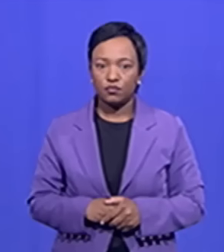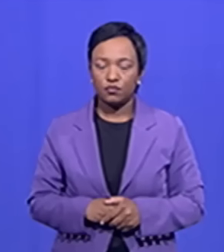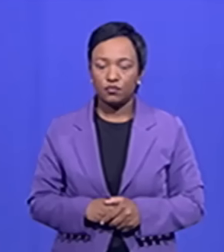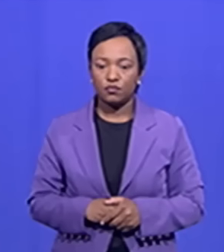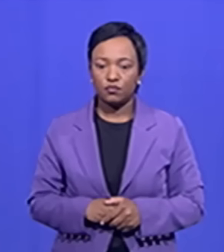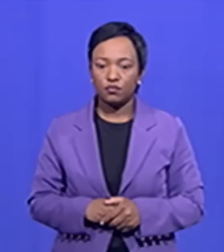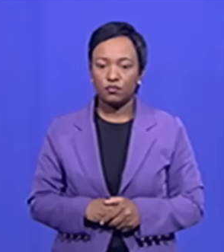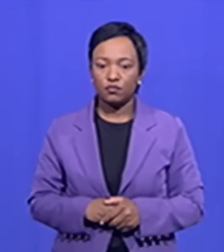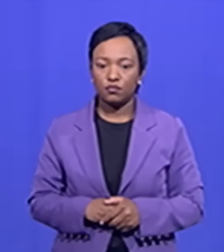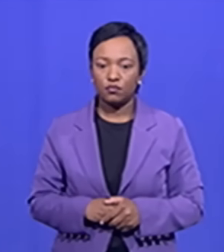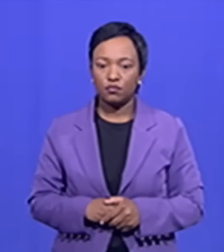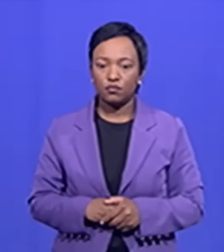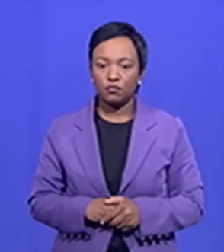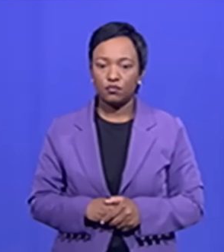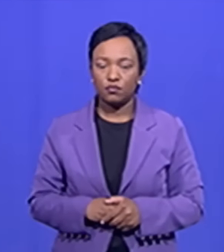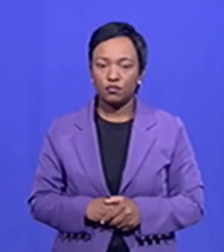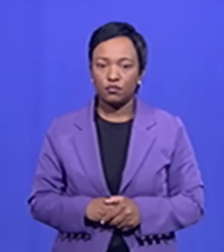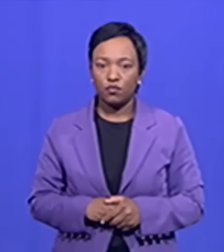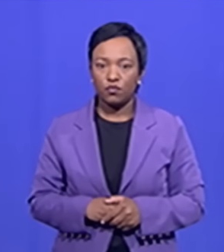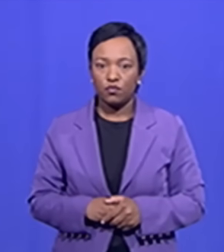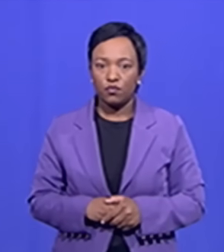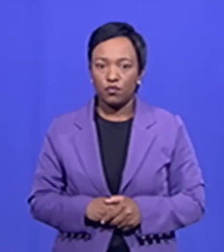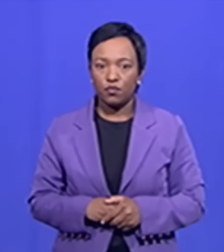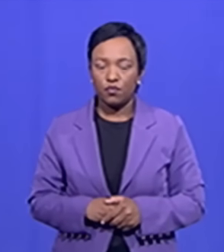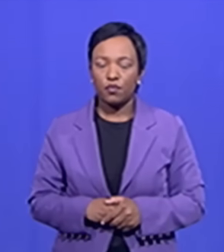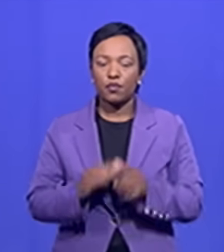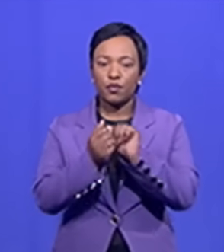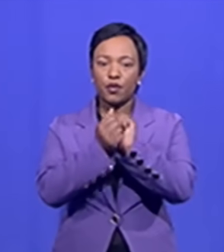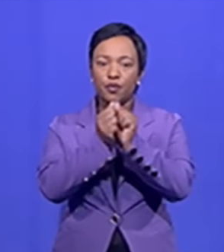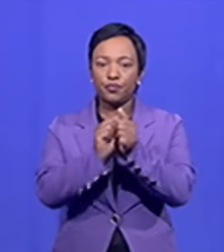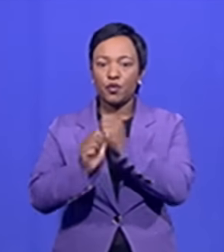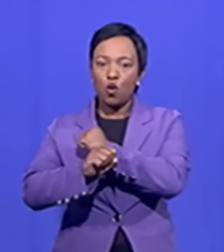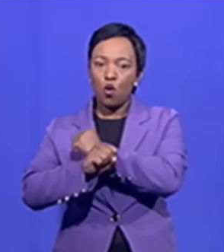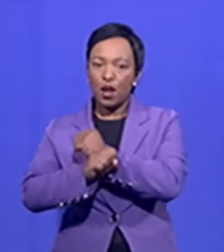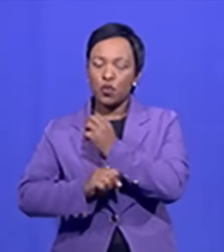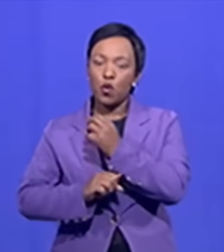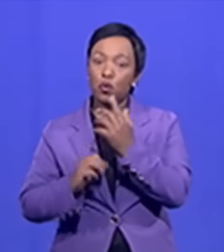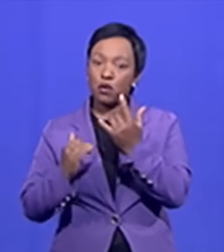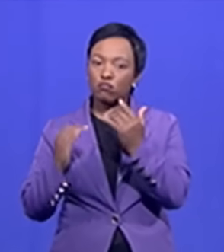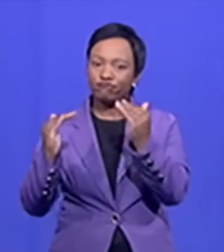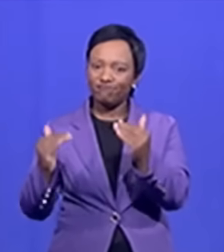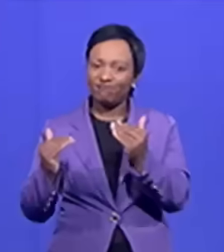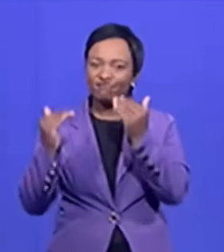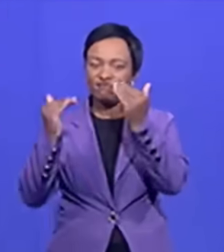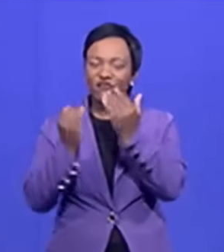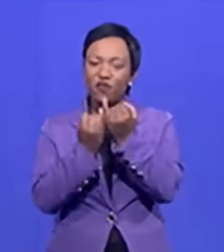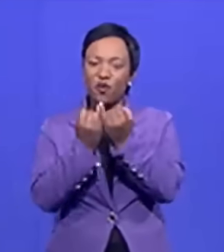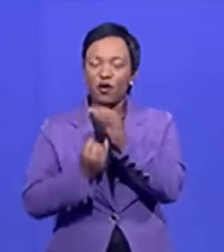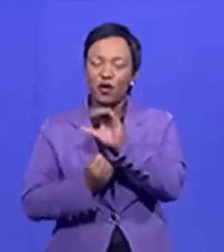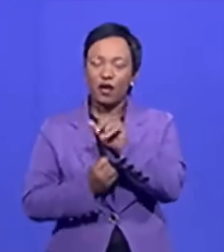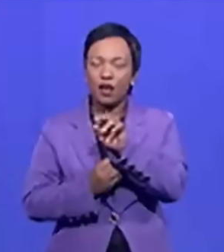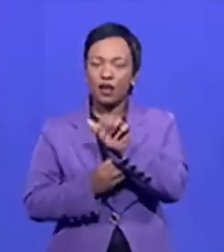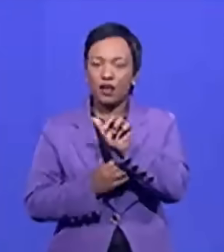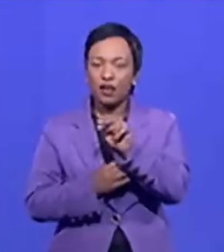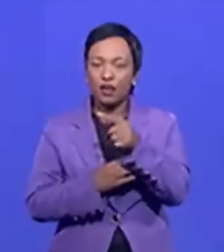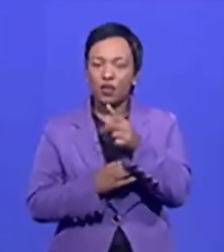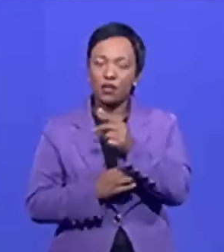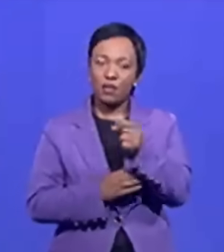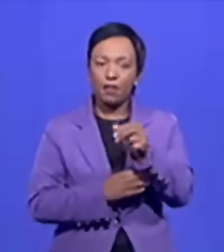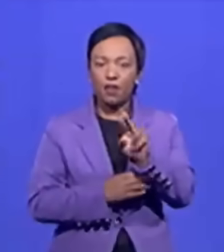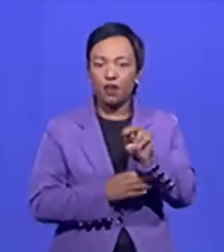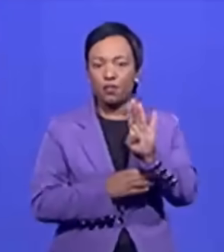1-0, the Buccaneers take the lead. Papading Orlando Pirates e fetetse ho makgaolakgang a tlhodisano ya Carling ka mora ho hlola Richards Bay